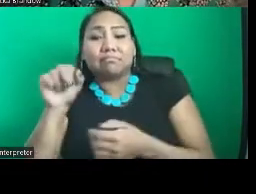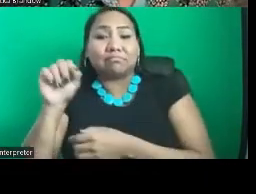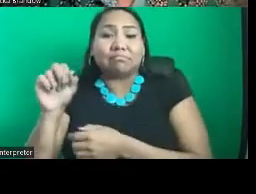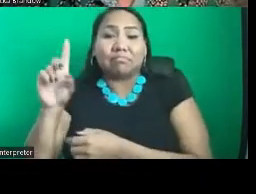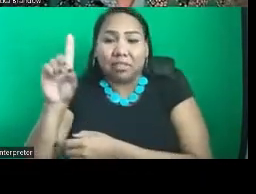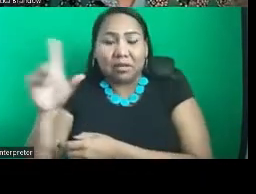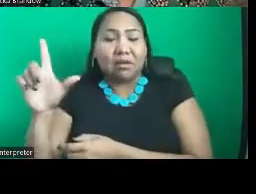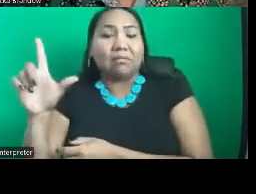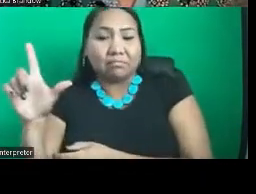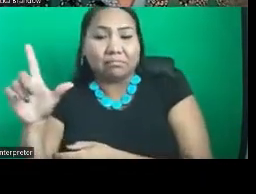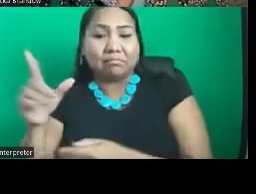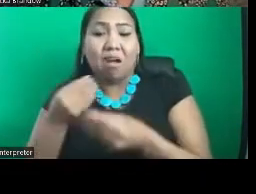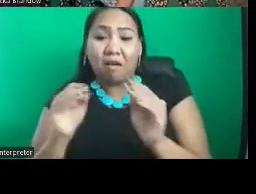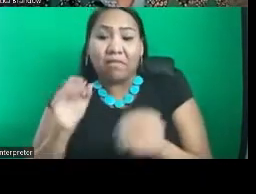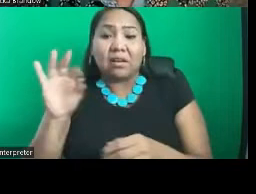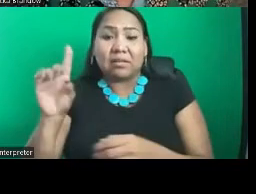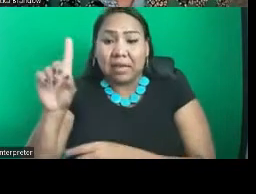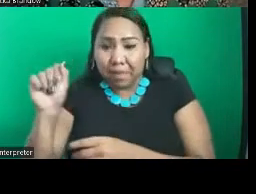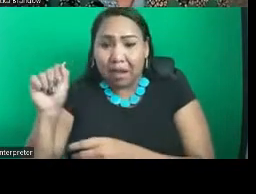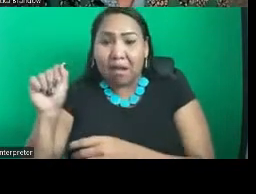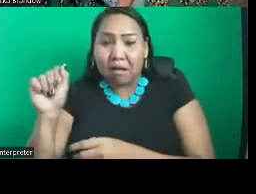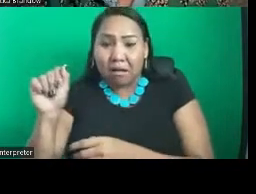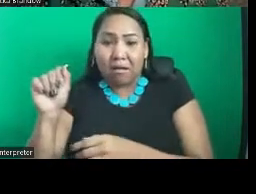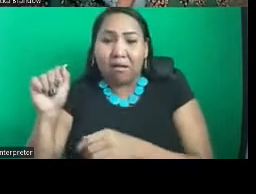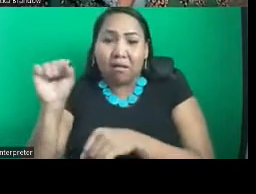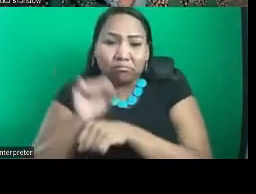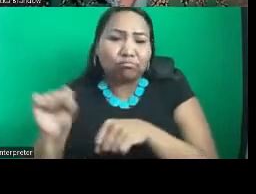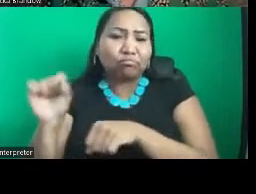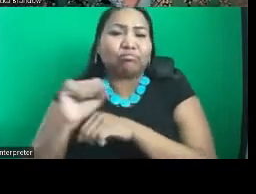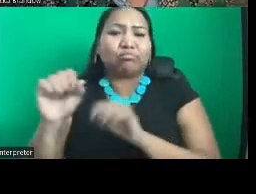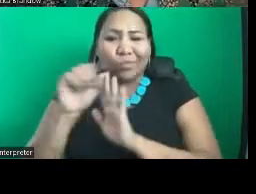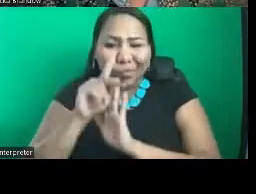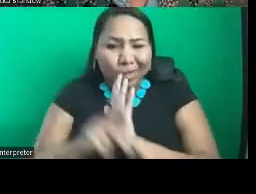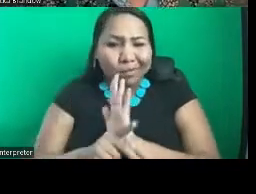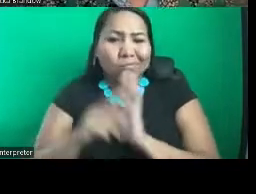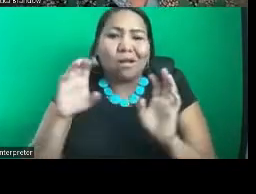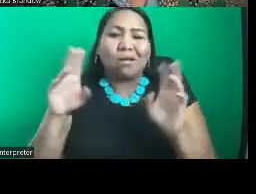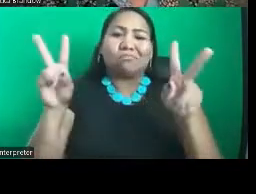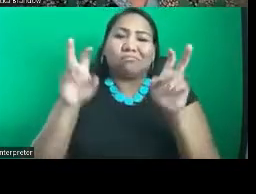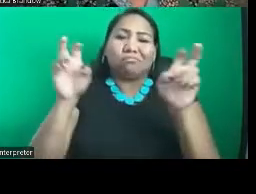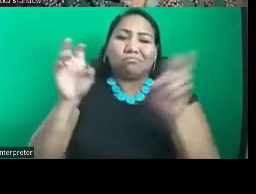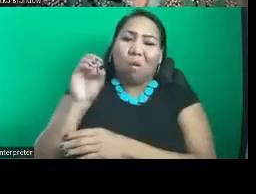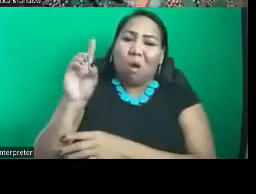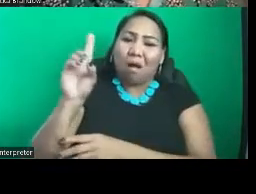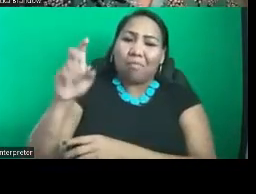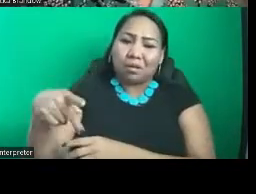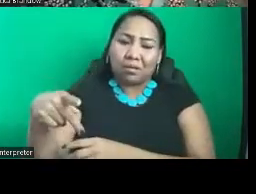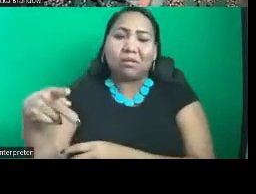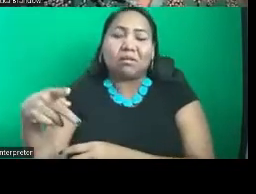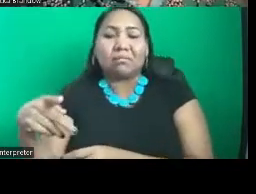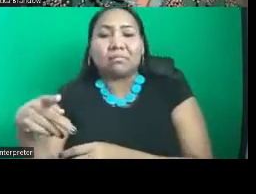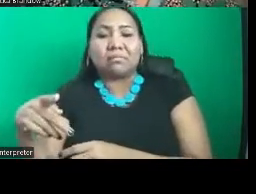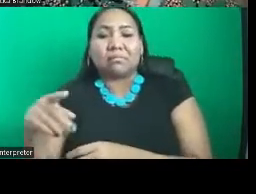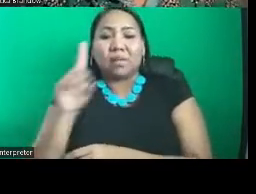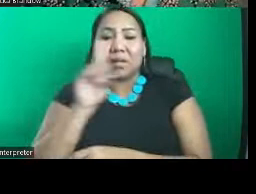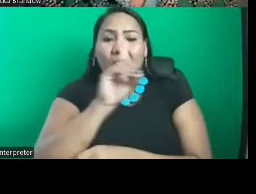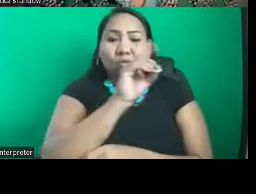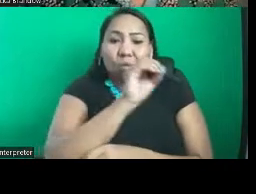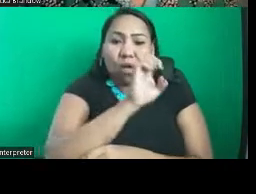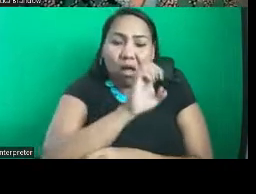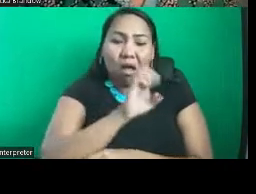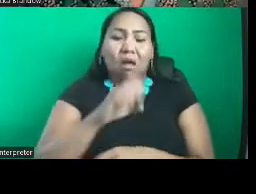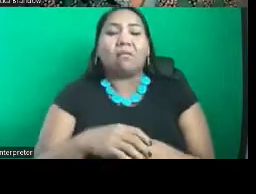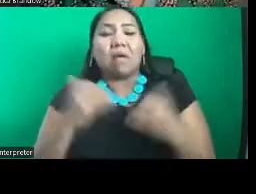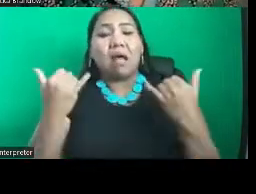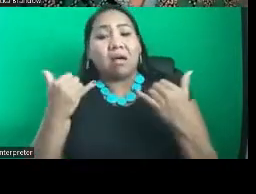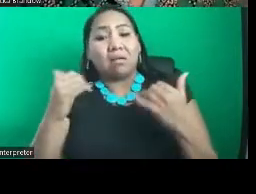Disability Employment Policy, or ODEP, and the U.S. Department of Education. Today's event is the fourth and final in